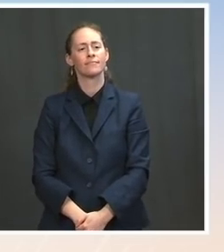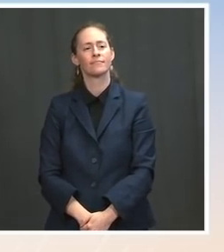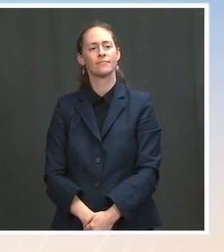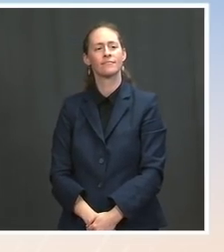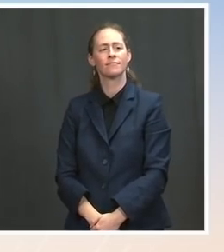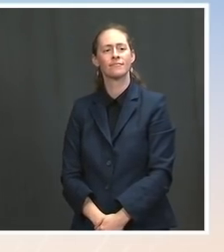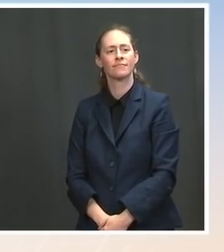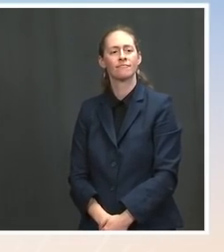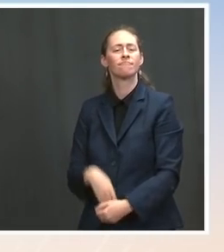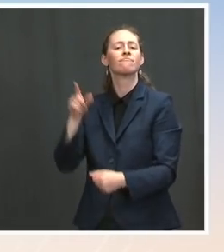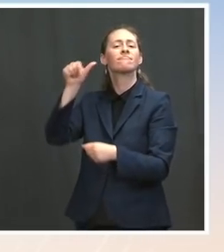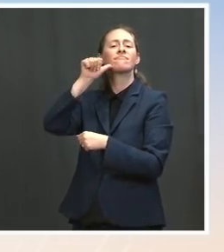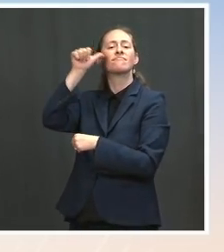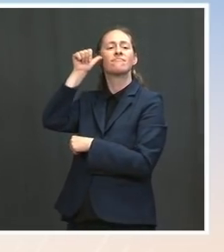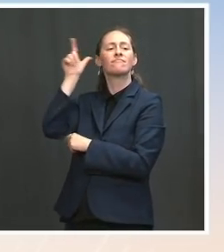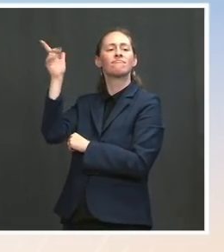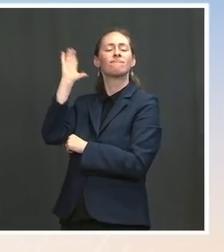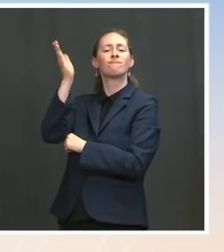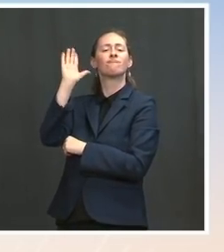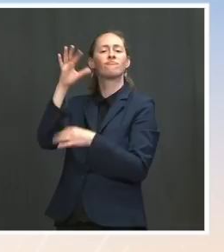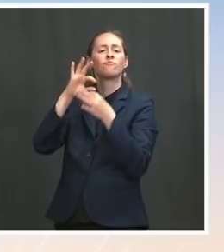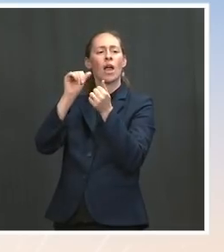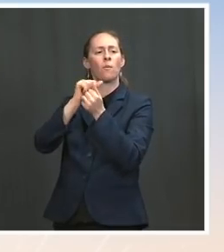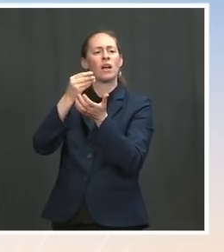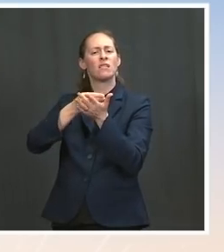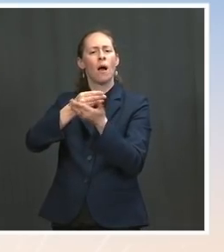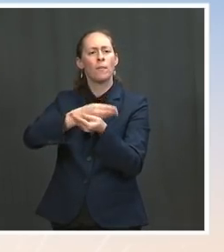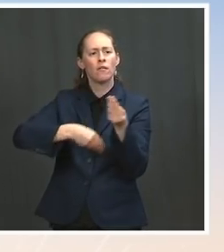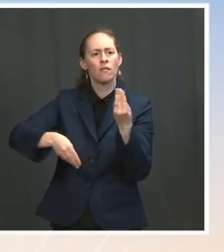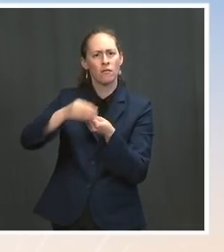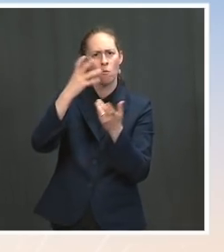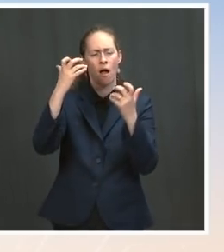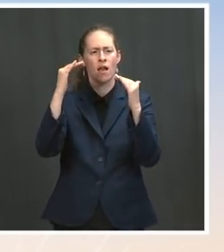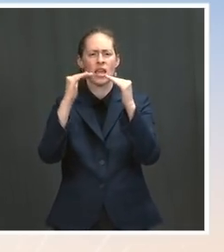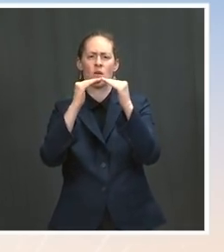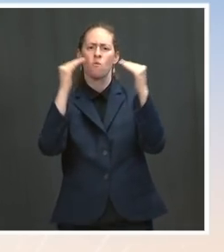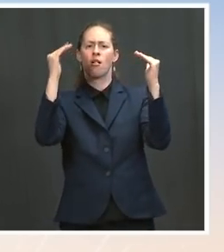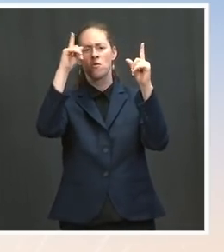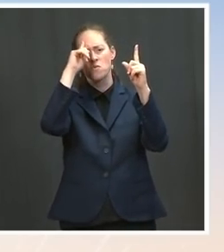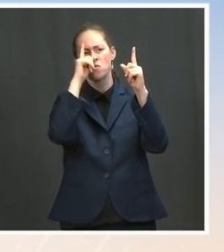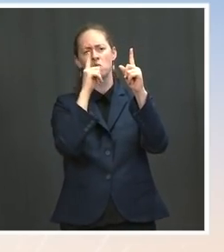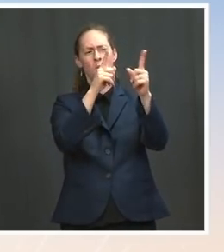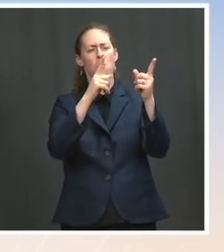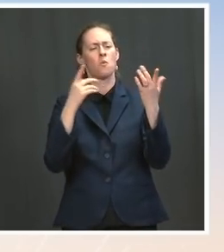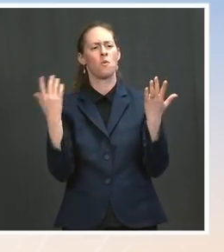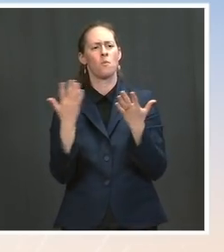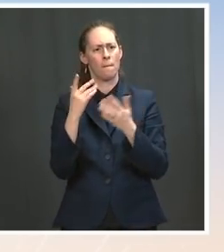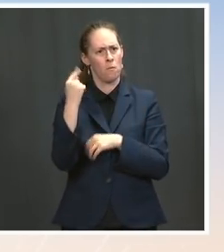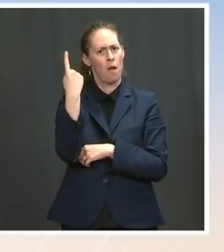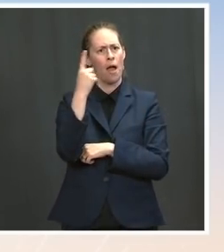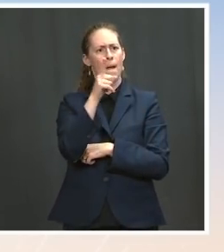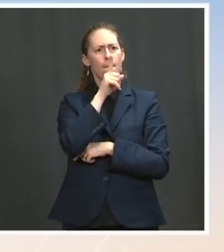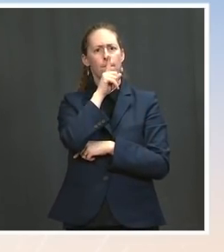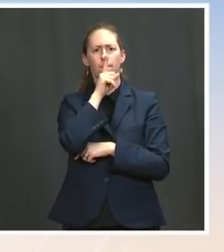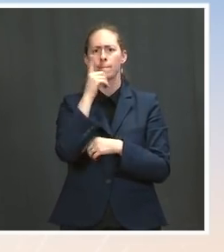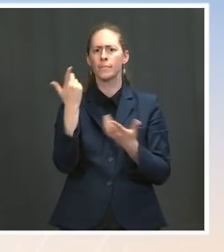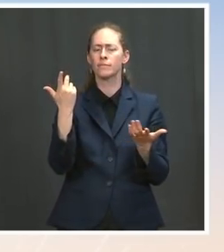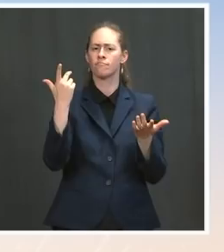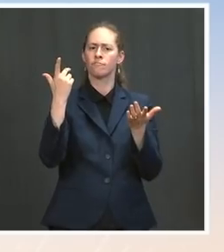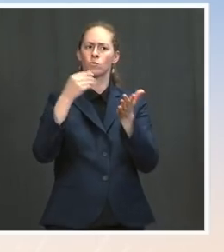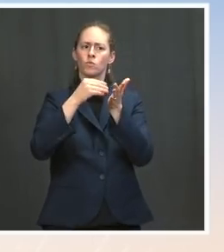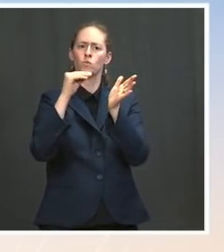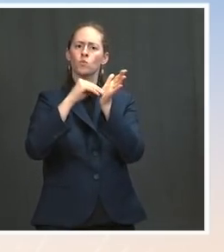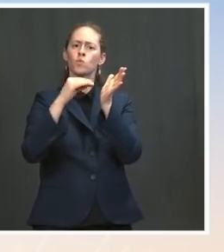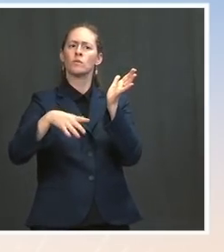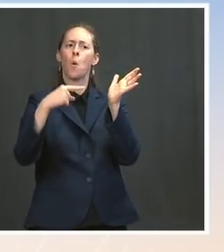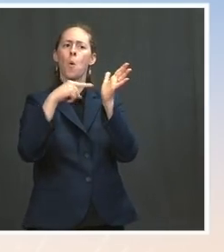new economic equity measures, mm-hmm. one of the things he didn't talk about was student loan forgiveness. And that's something he talked about a lot on the campaign trail.